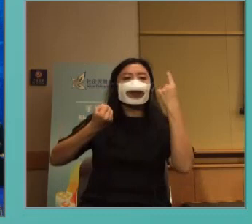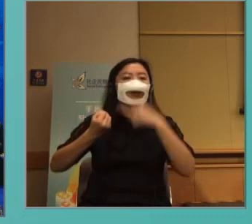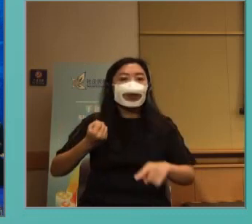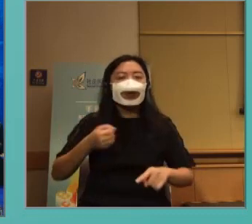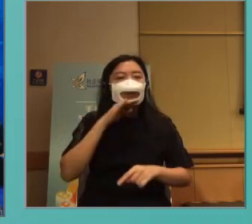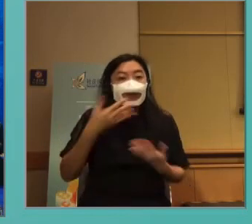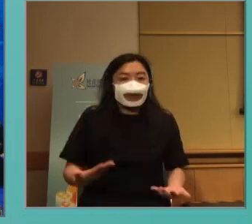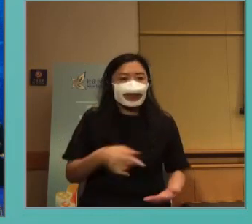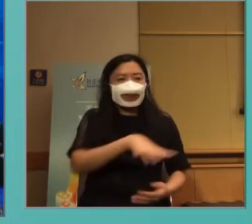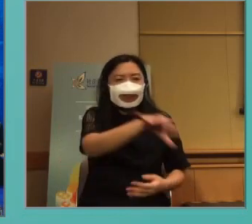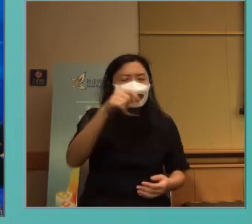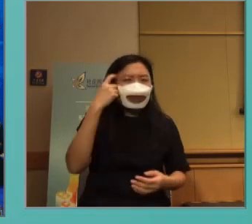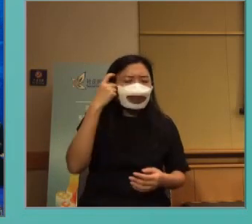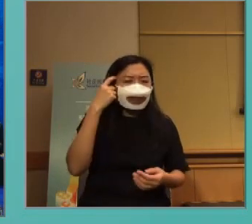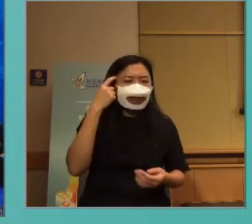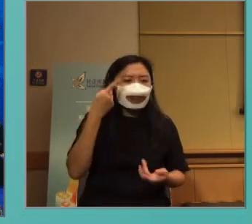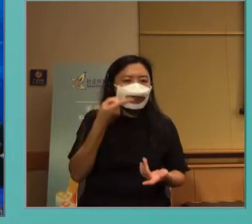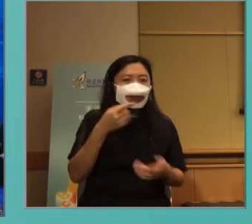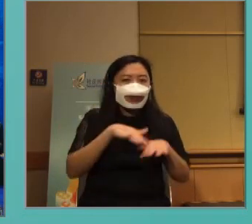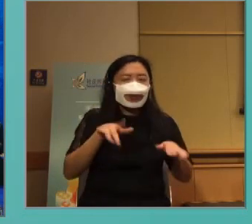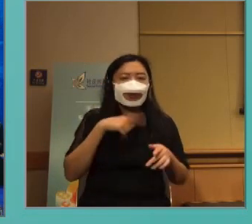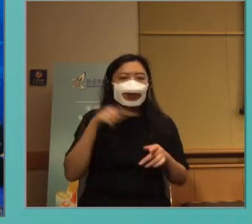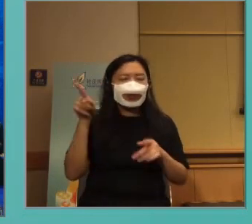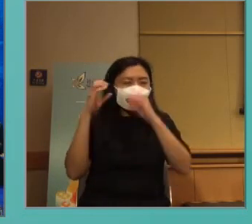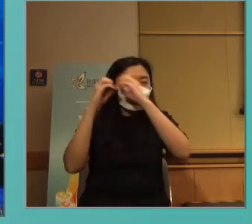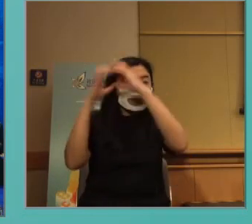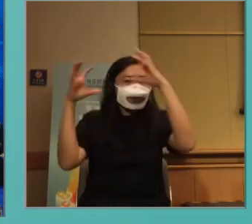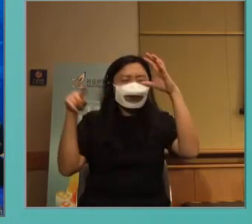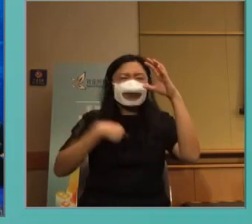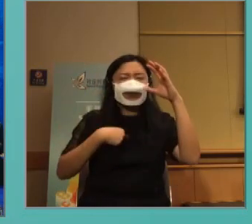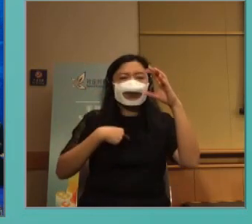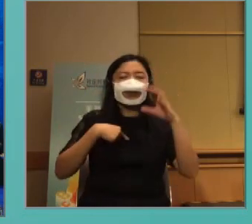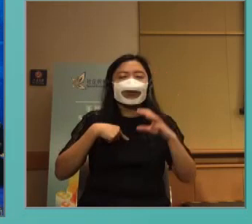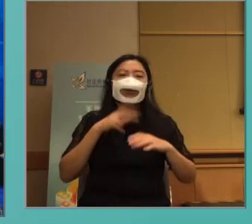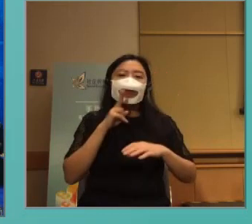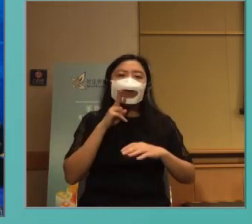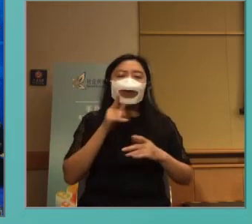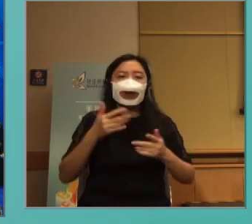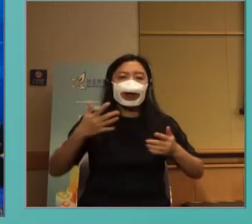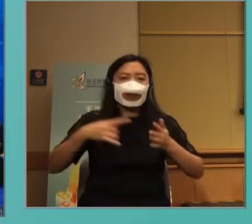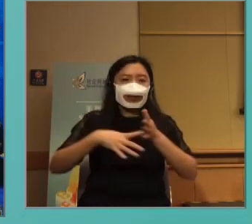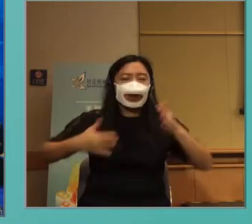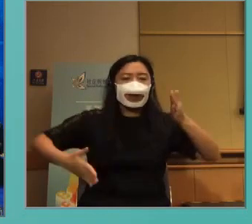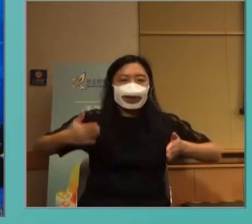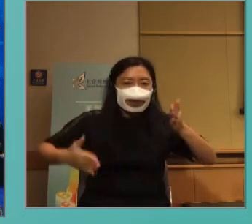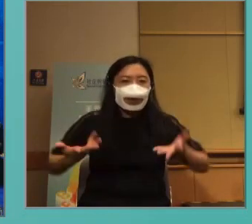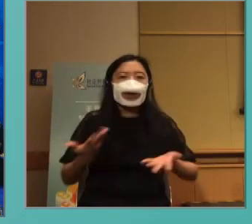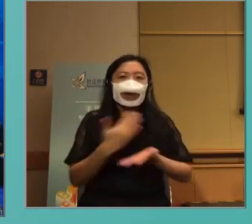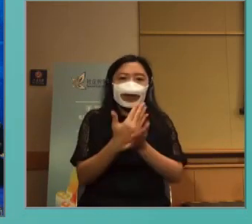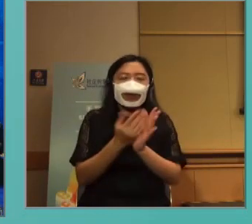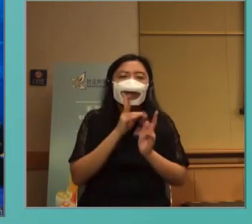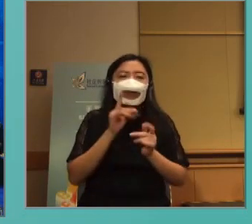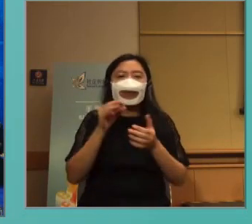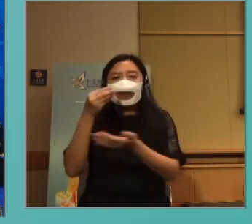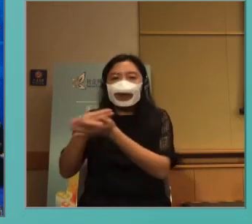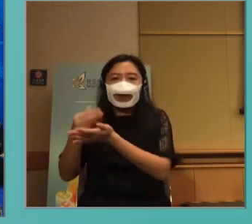something virtual, right? So they probably want Robux from Roblox, or they want something so they can buy skins in Fortnite, or in Apex Legends, or their